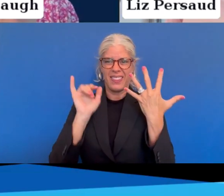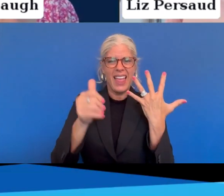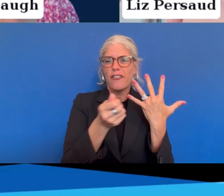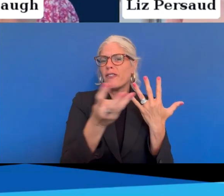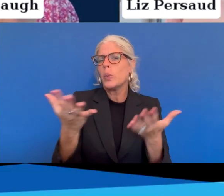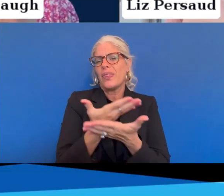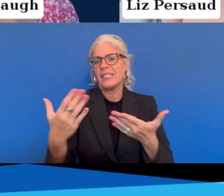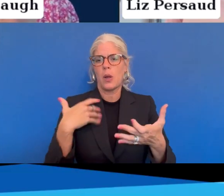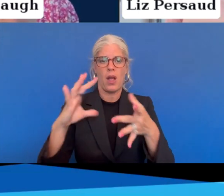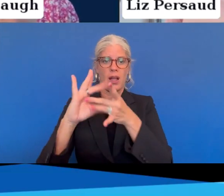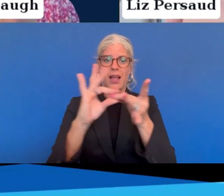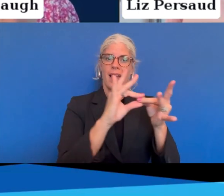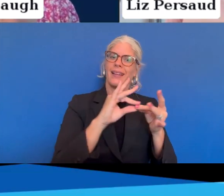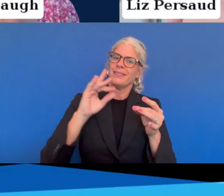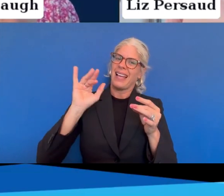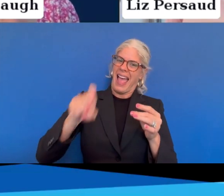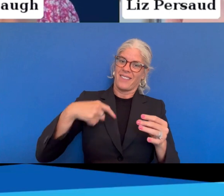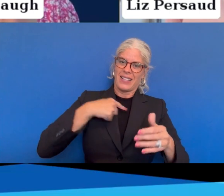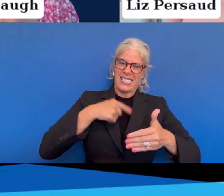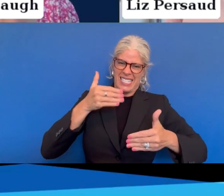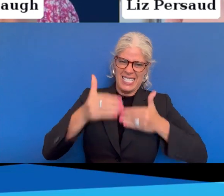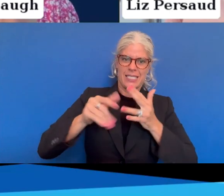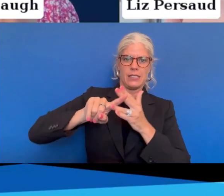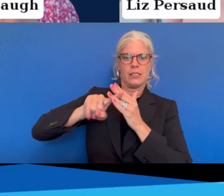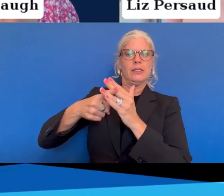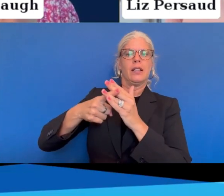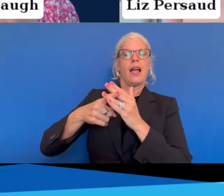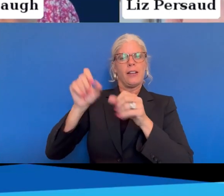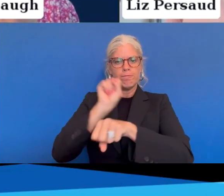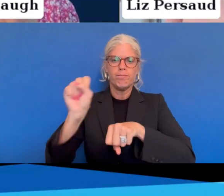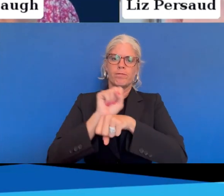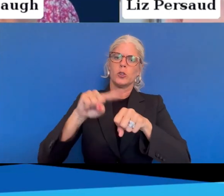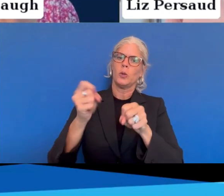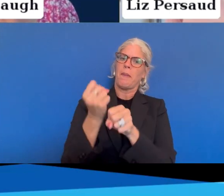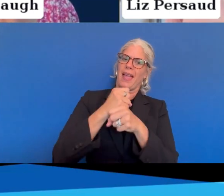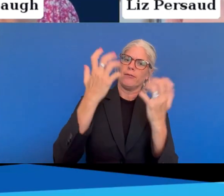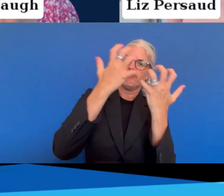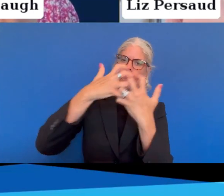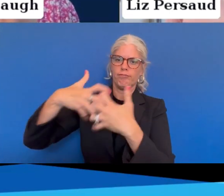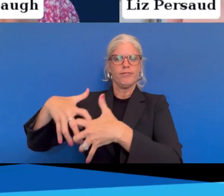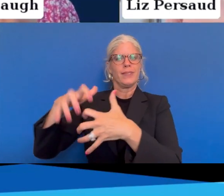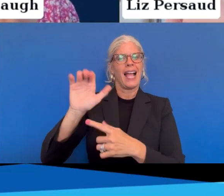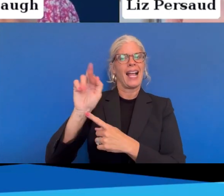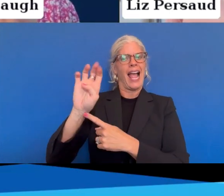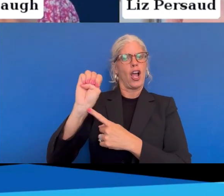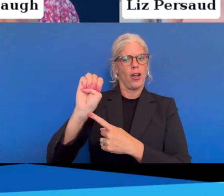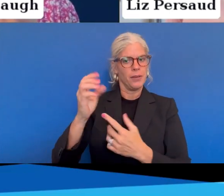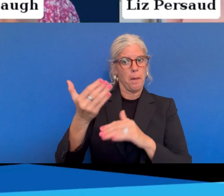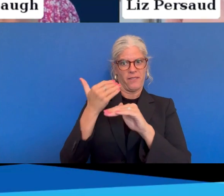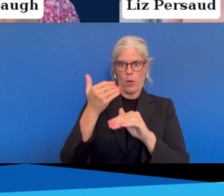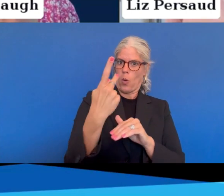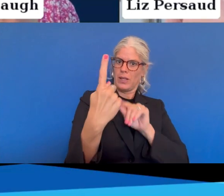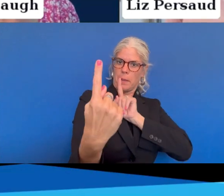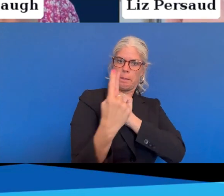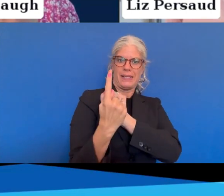Those would be a few things that I would say are some of the initial things that we can do, and start working on a care contract